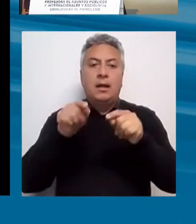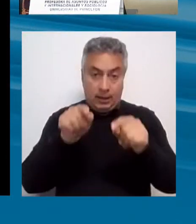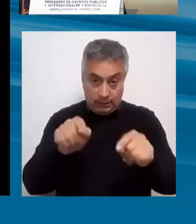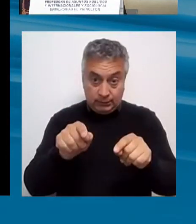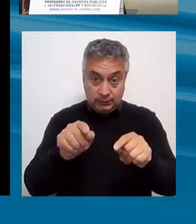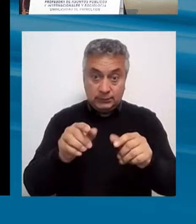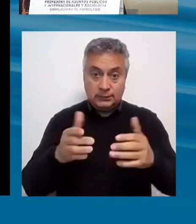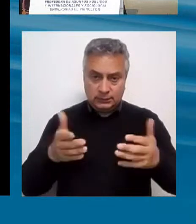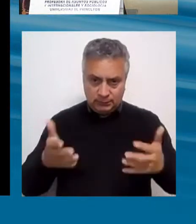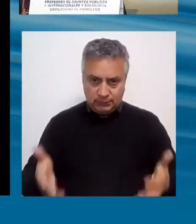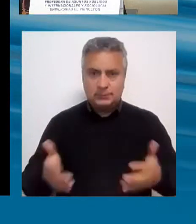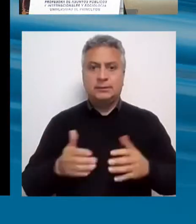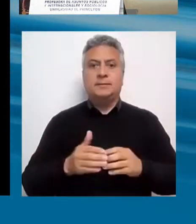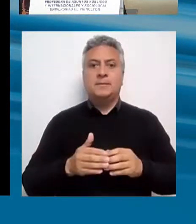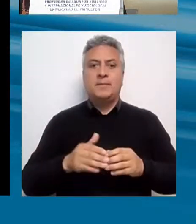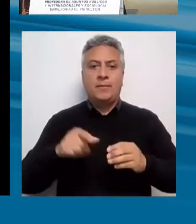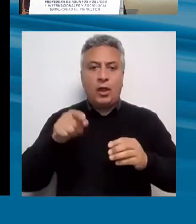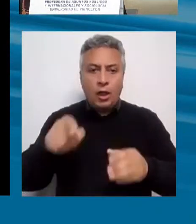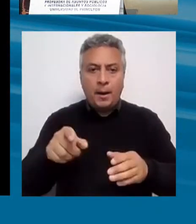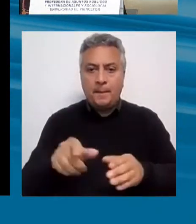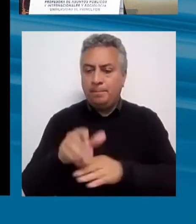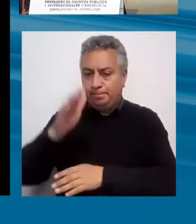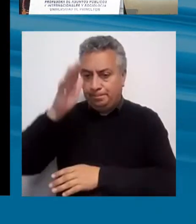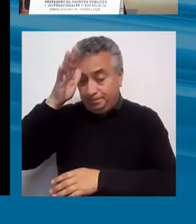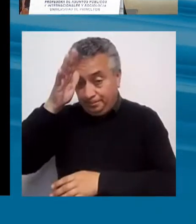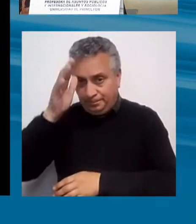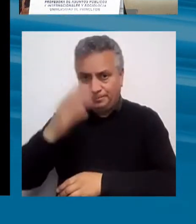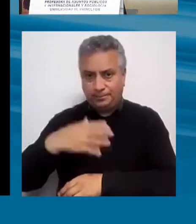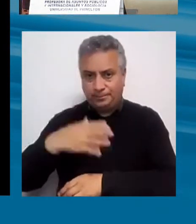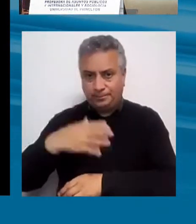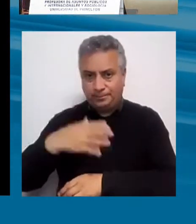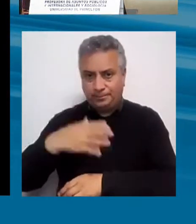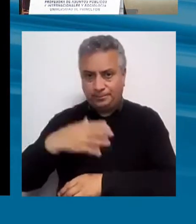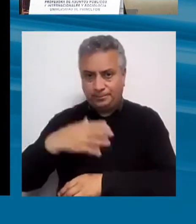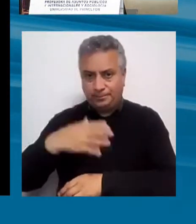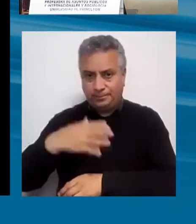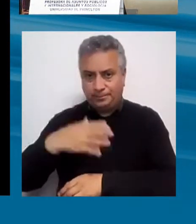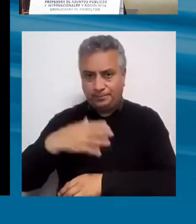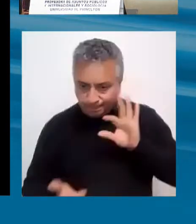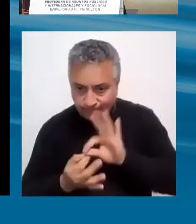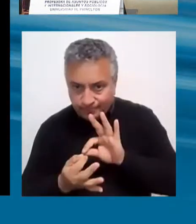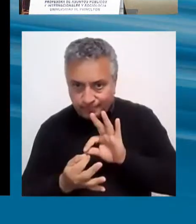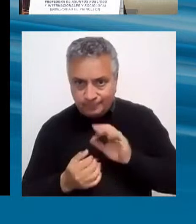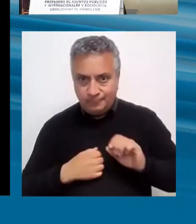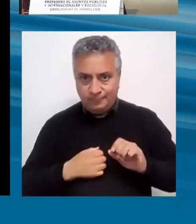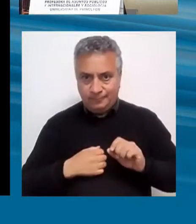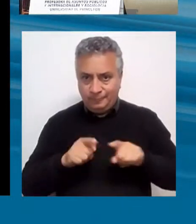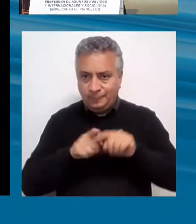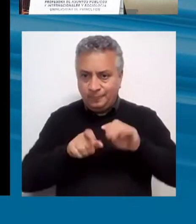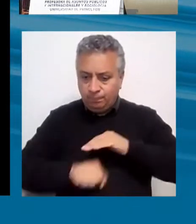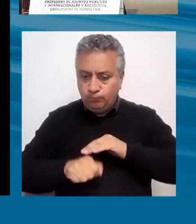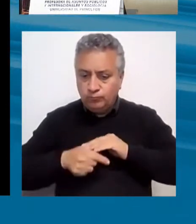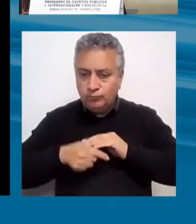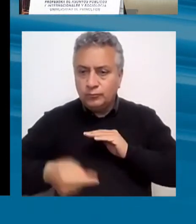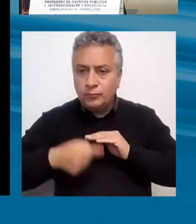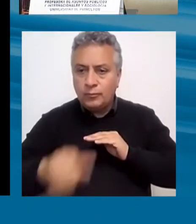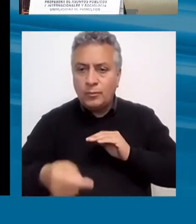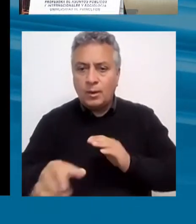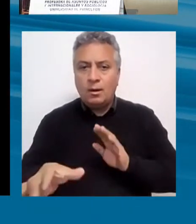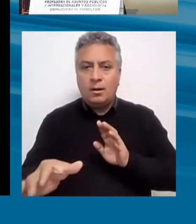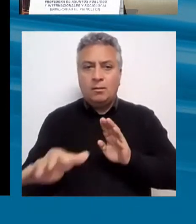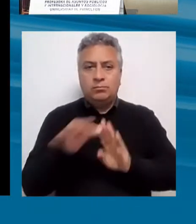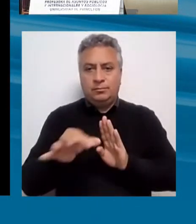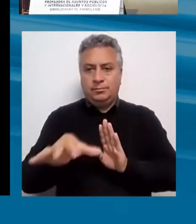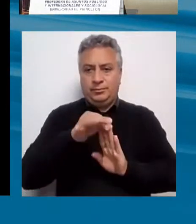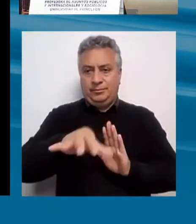connecting parents and children, it is connecting one generation with the next. In the short term, the